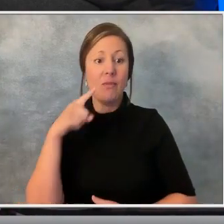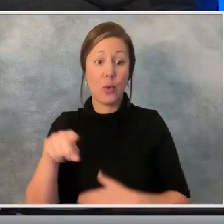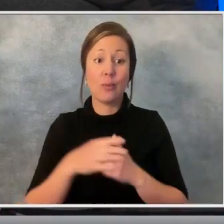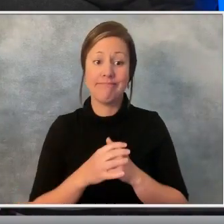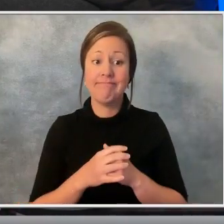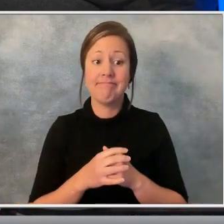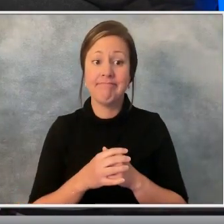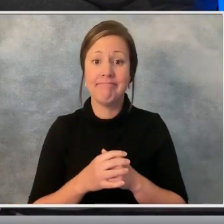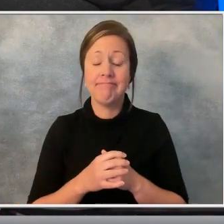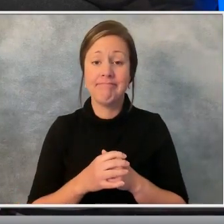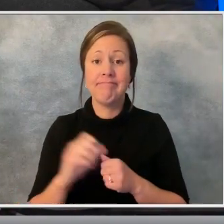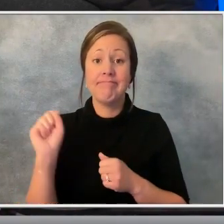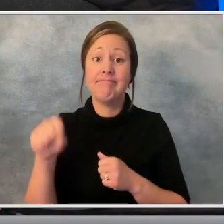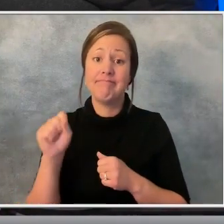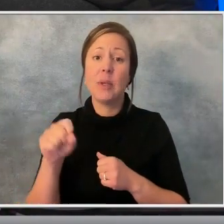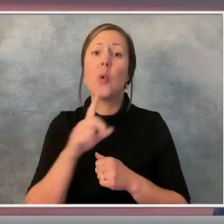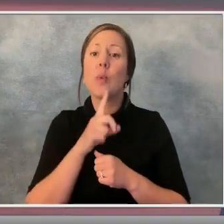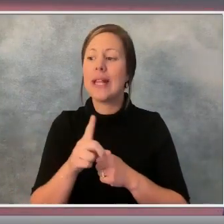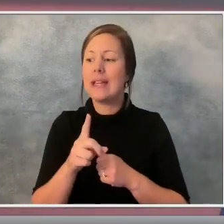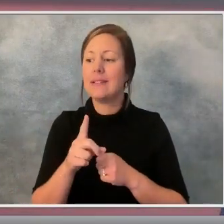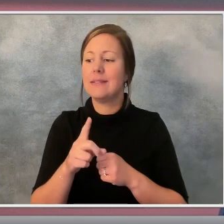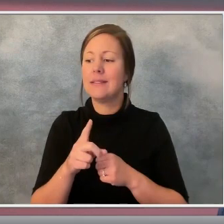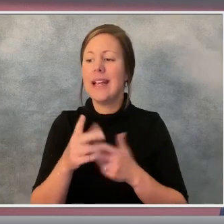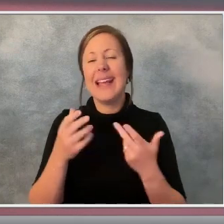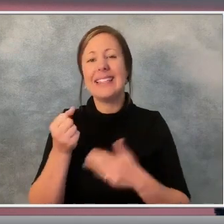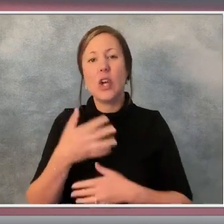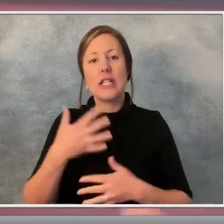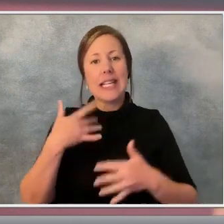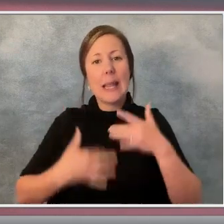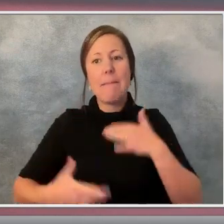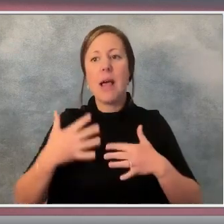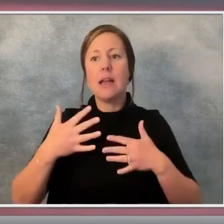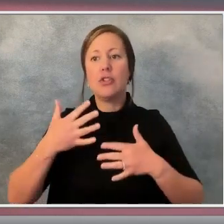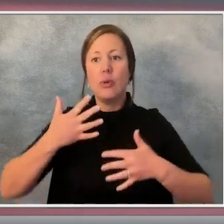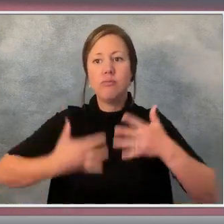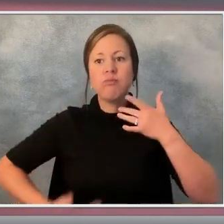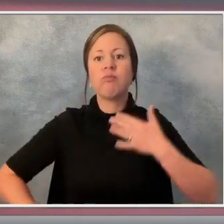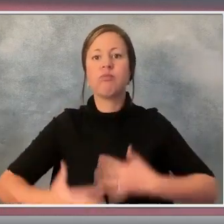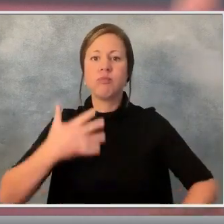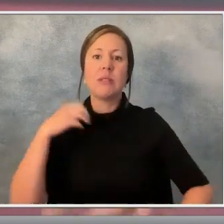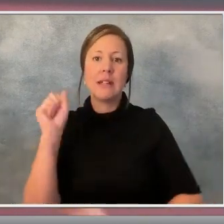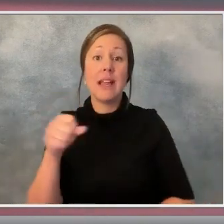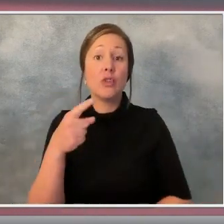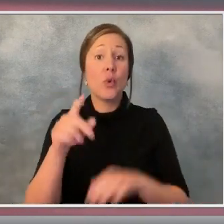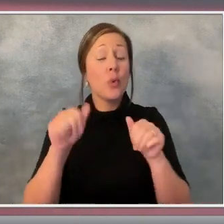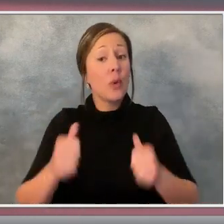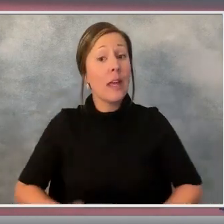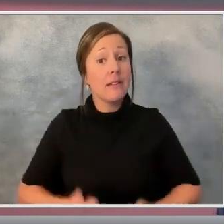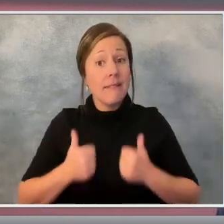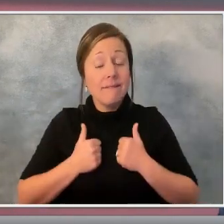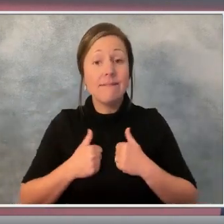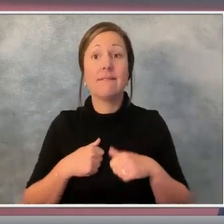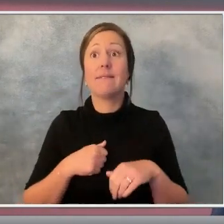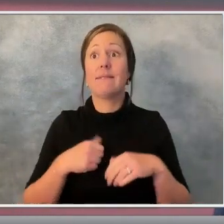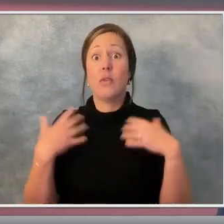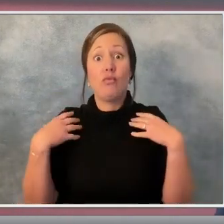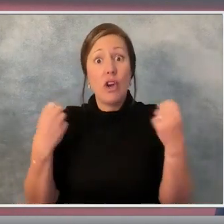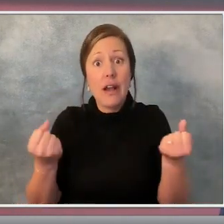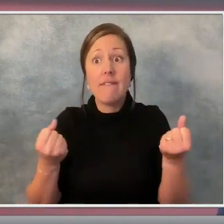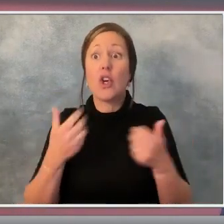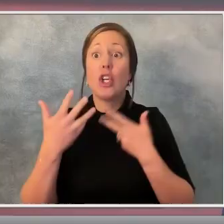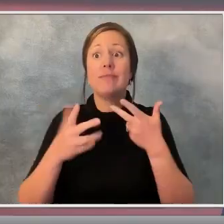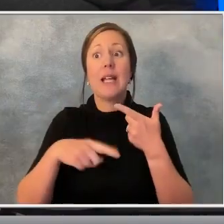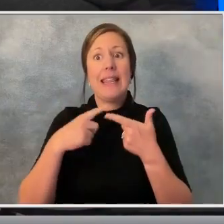Well, plan. it moves the blood around the body so that so that you preserve and recover end organs, and then you can move on to what next steps are if they're